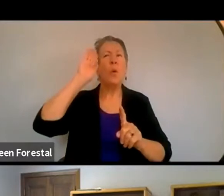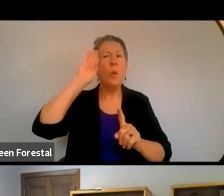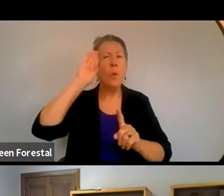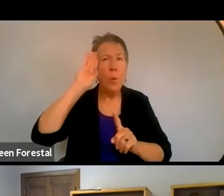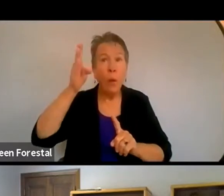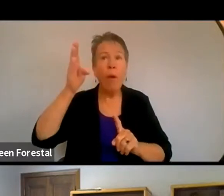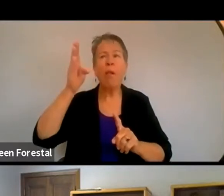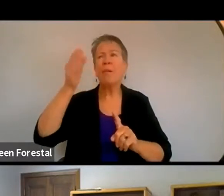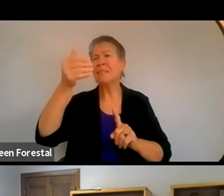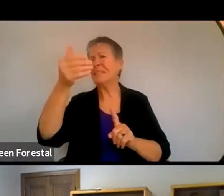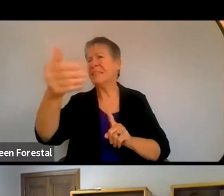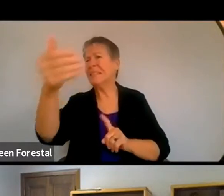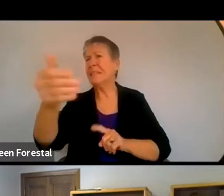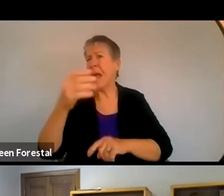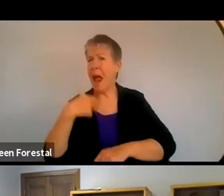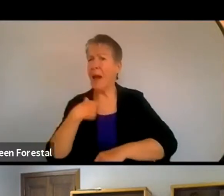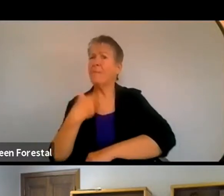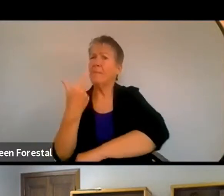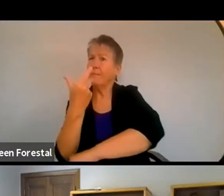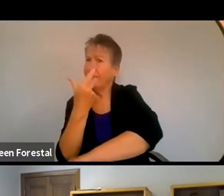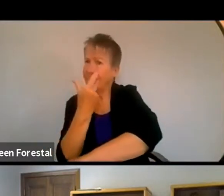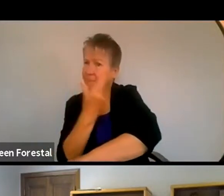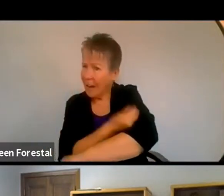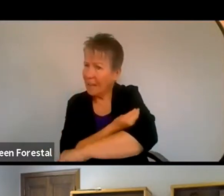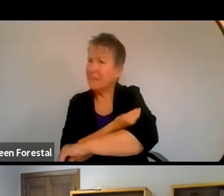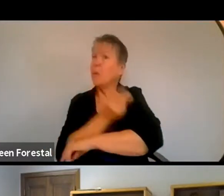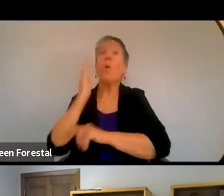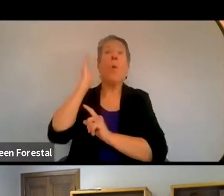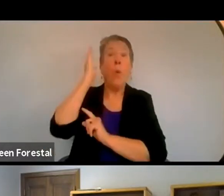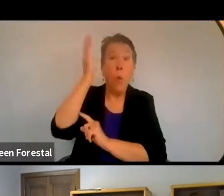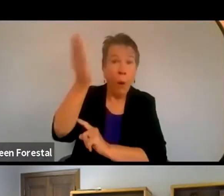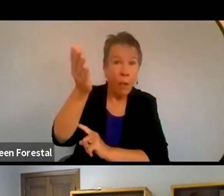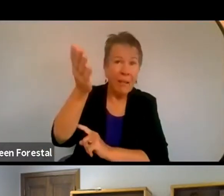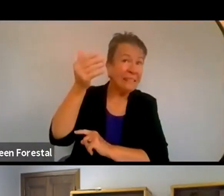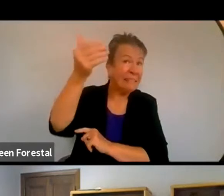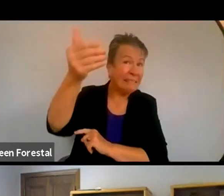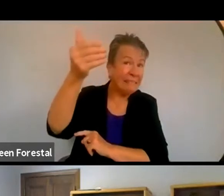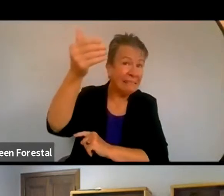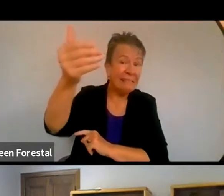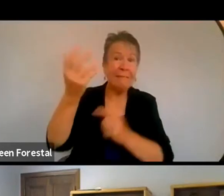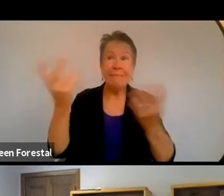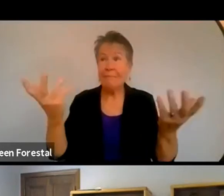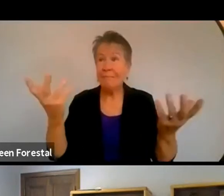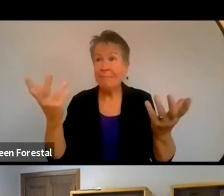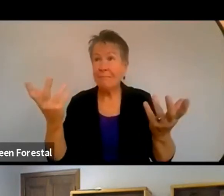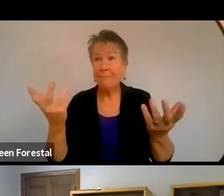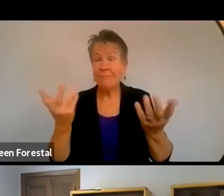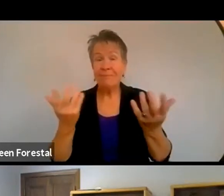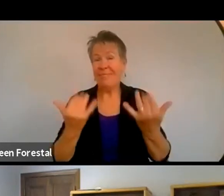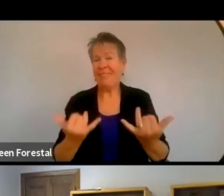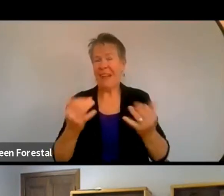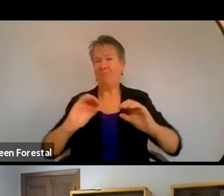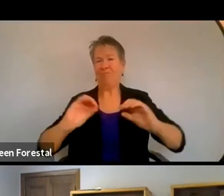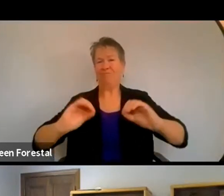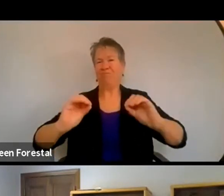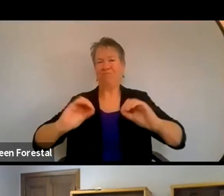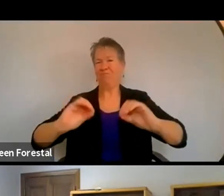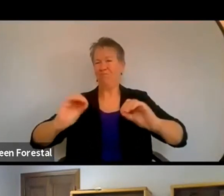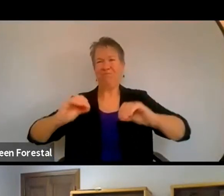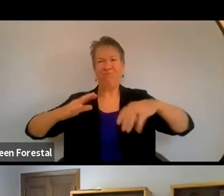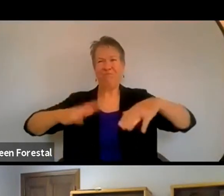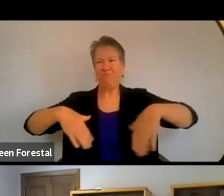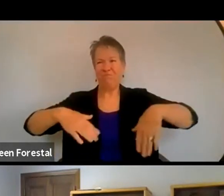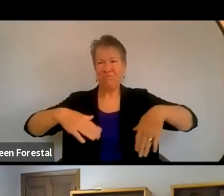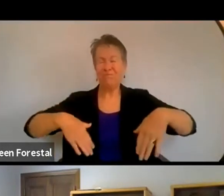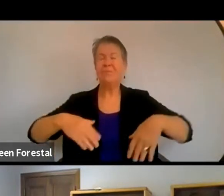don't have either of those right now. So what we're left with are social distancing, face coverings, wash your hands with soap and water, take yourself